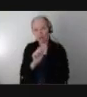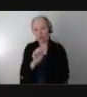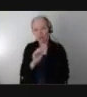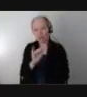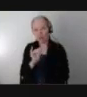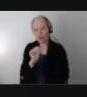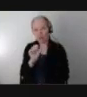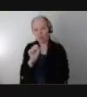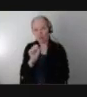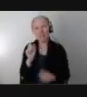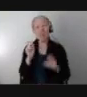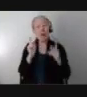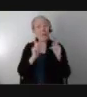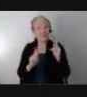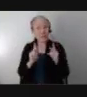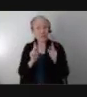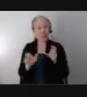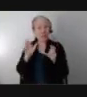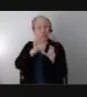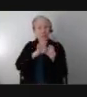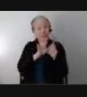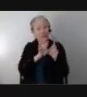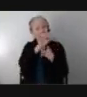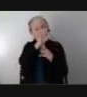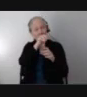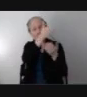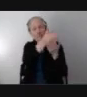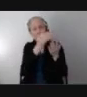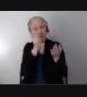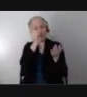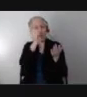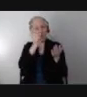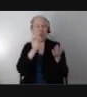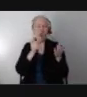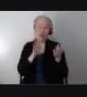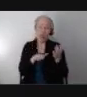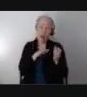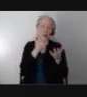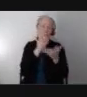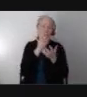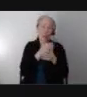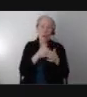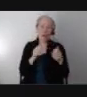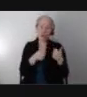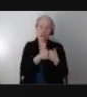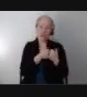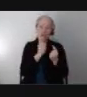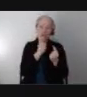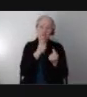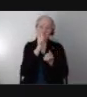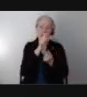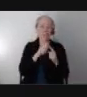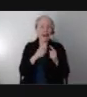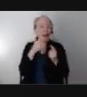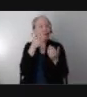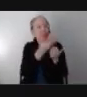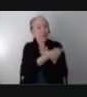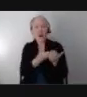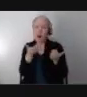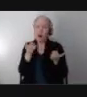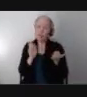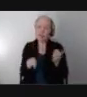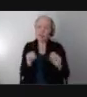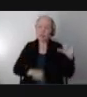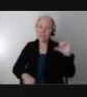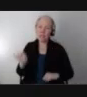plenty challenging, and yet we also need to accomplish science there. The presence of greater diversity in our workplace does not